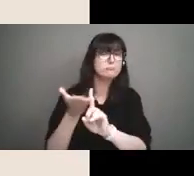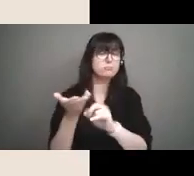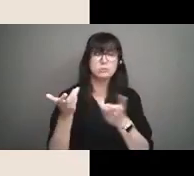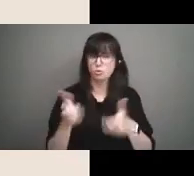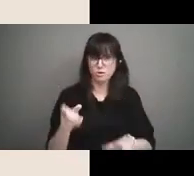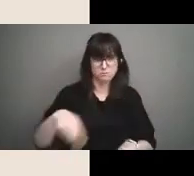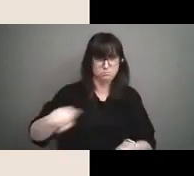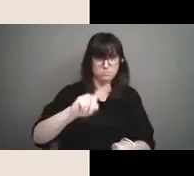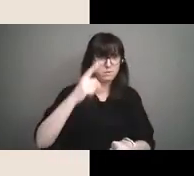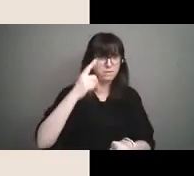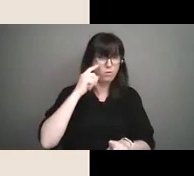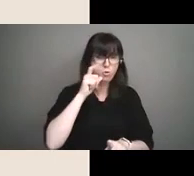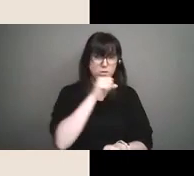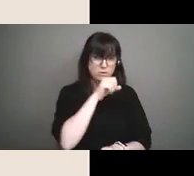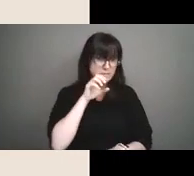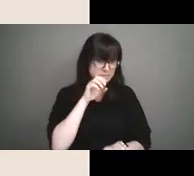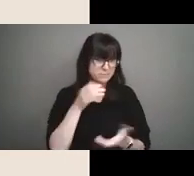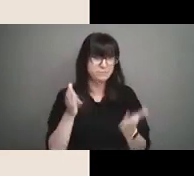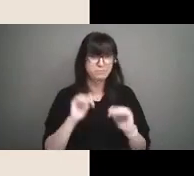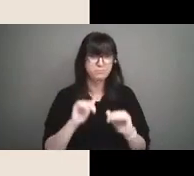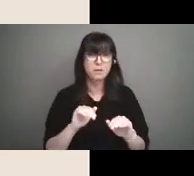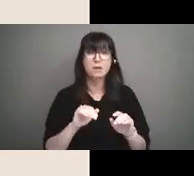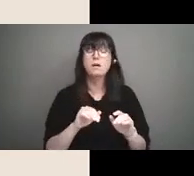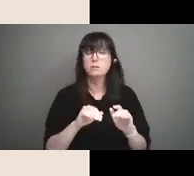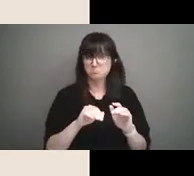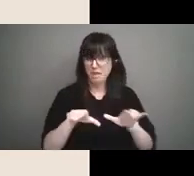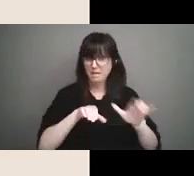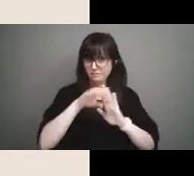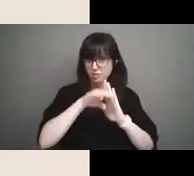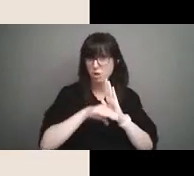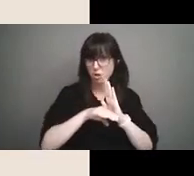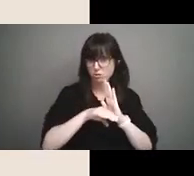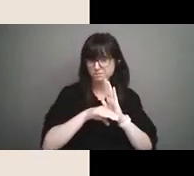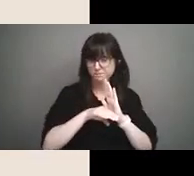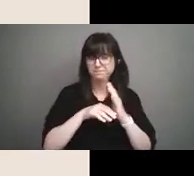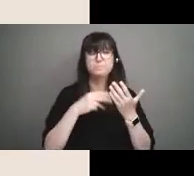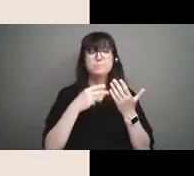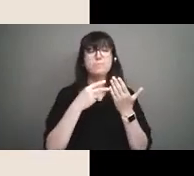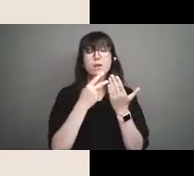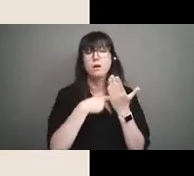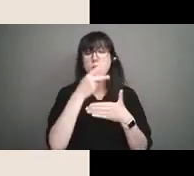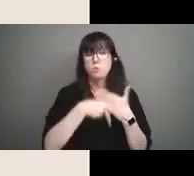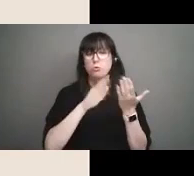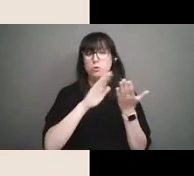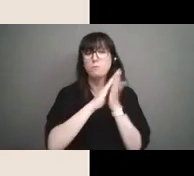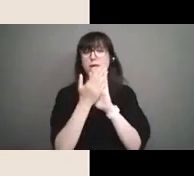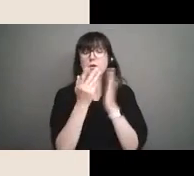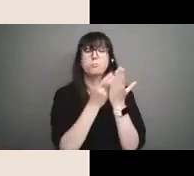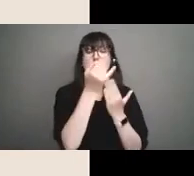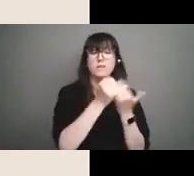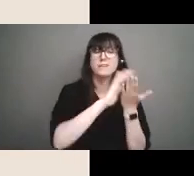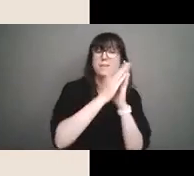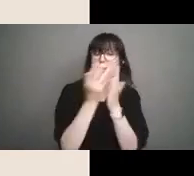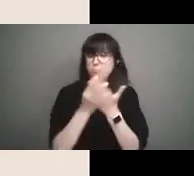participants. We also developed activity logs, and when the program went into when the project turned to a program, we used SurveyMonkey.